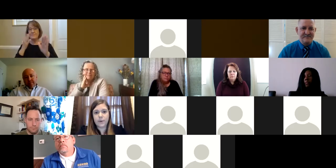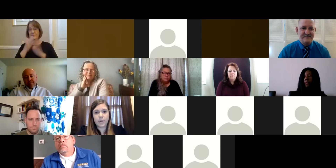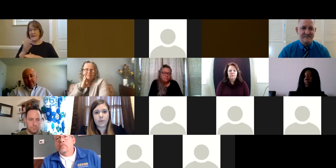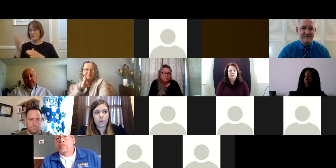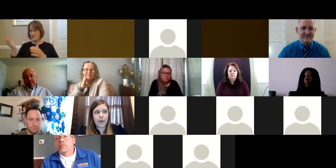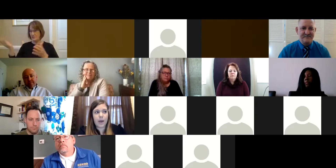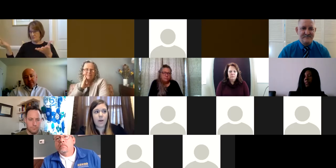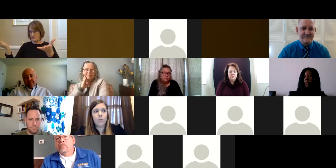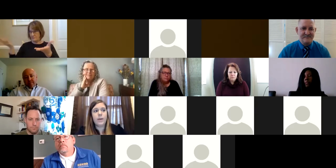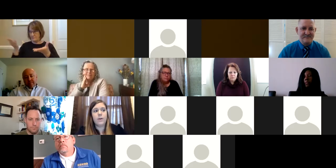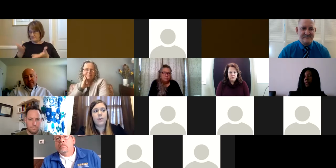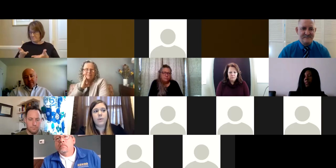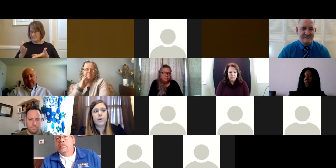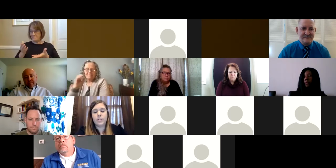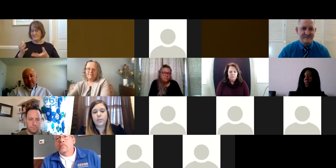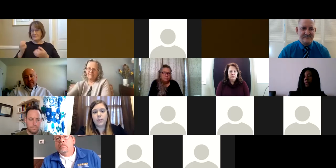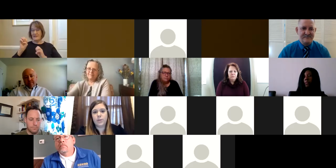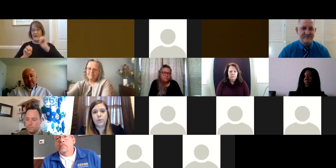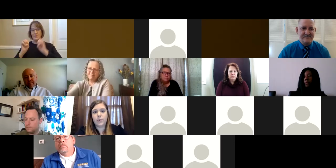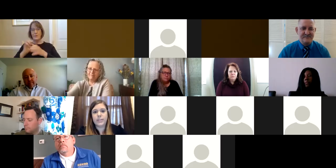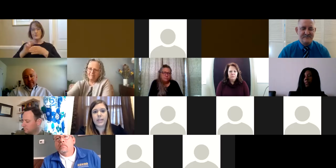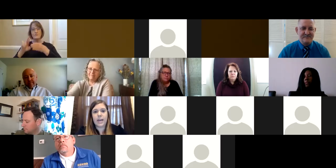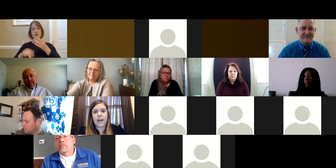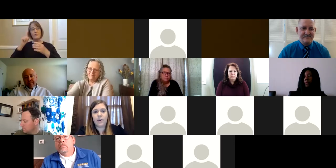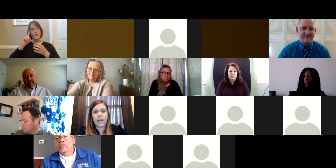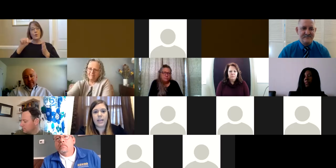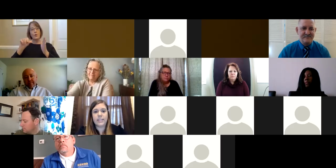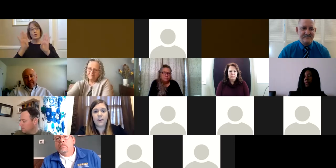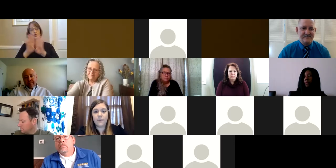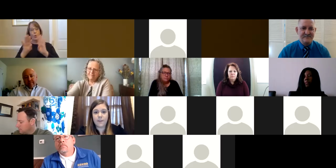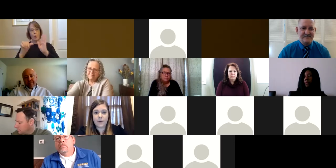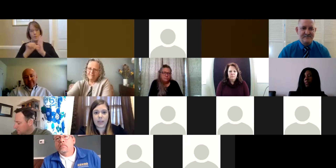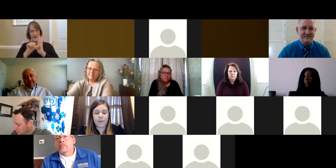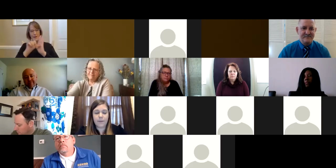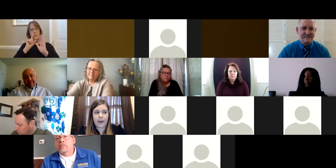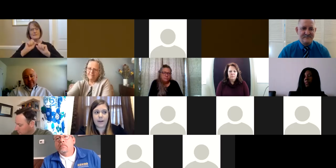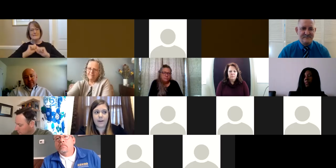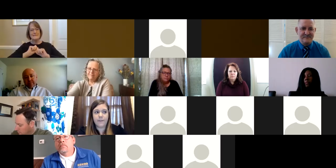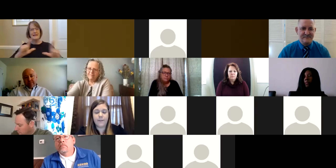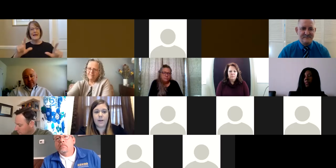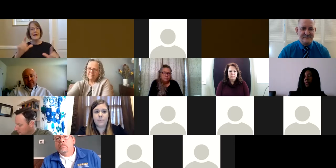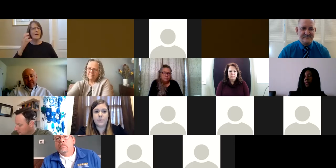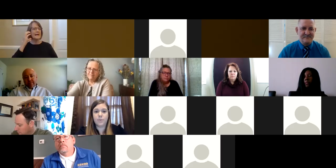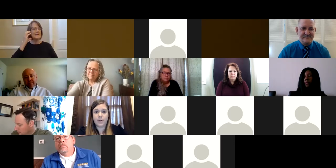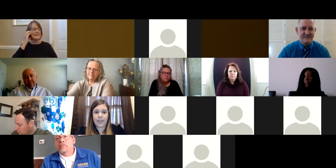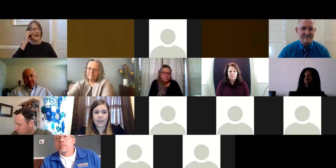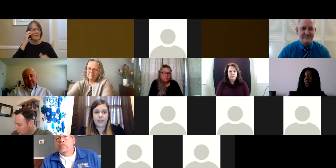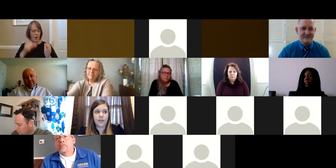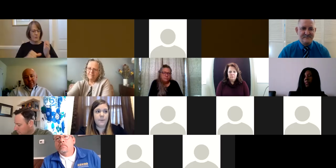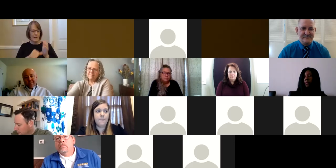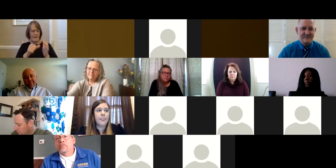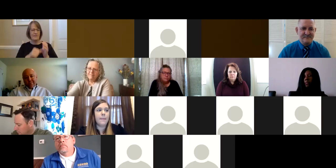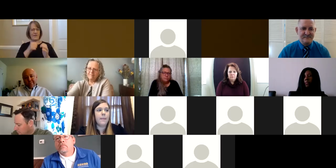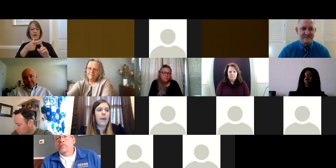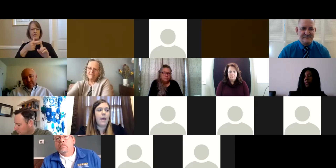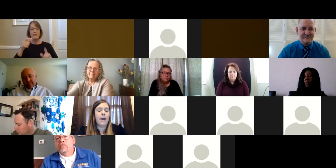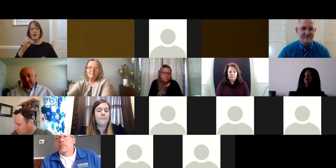evaluations from our doorbell, we are going to send out a cell phone amplifier from Serene.